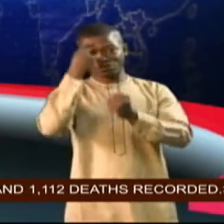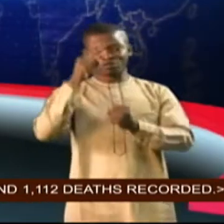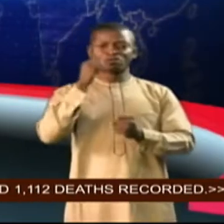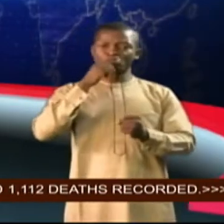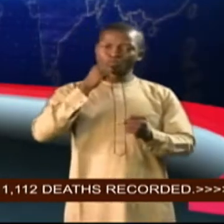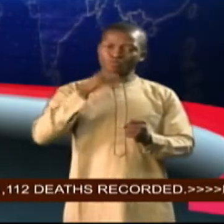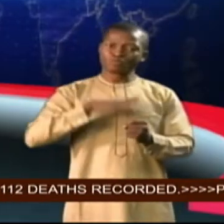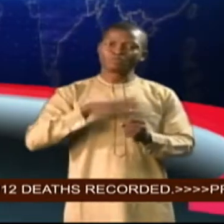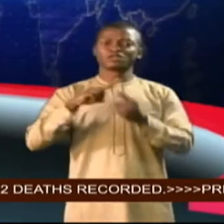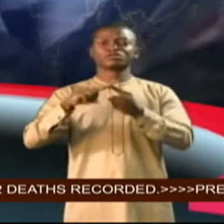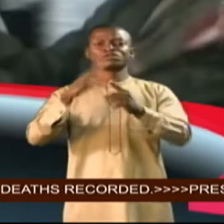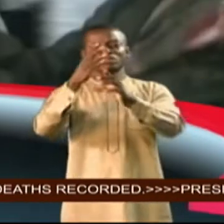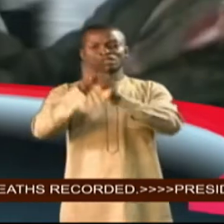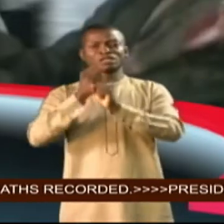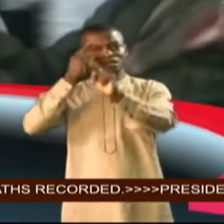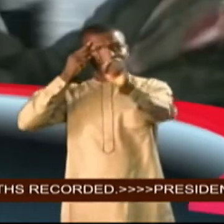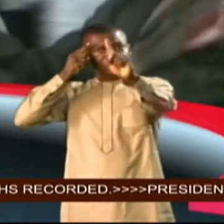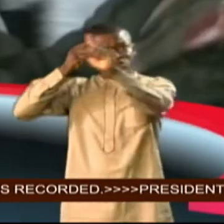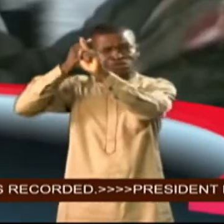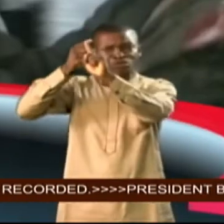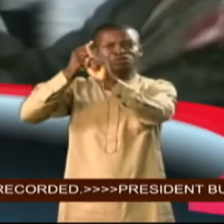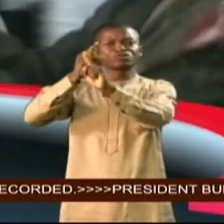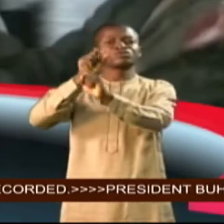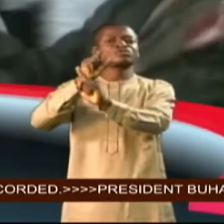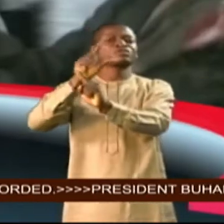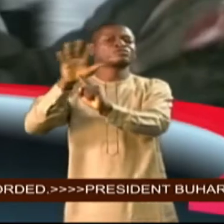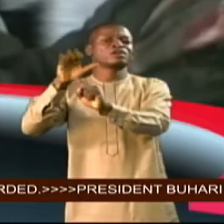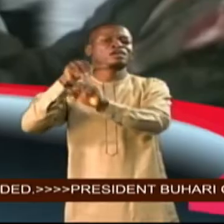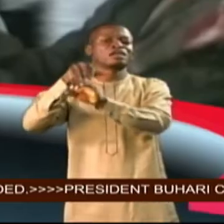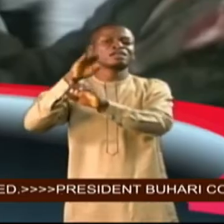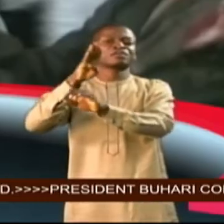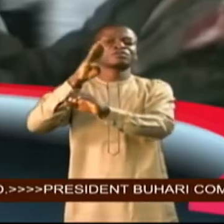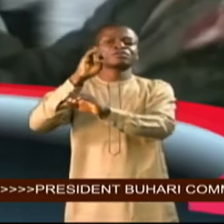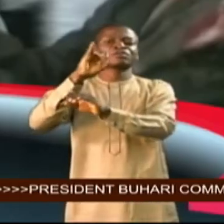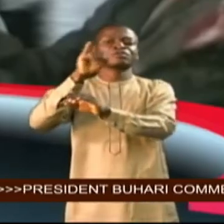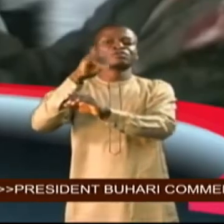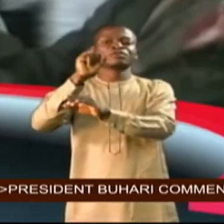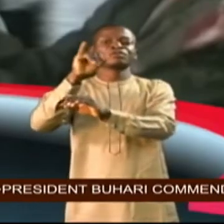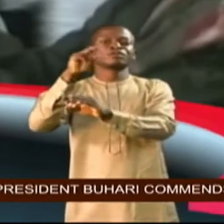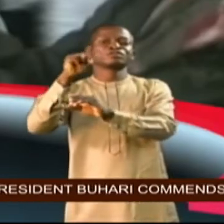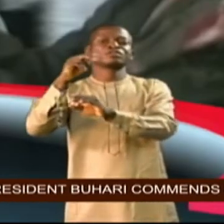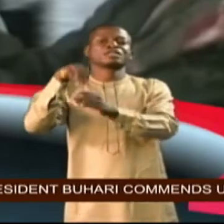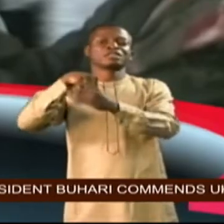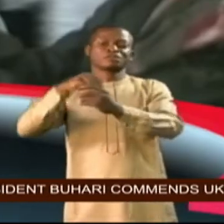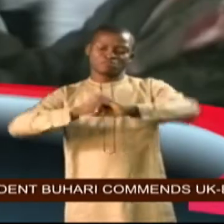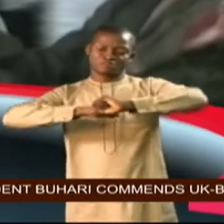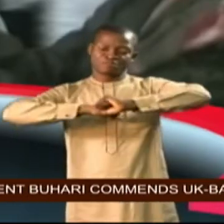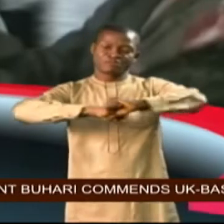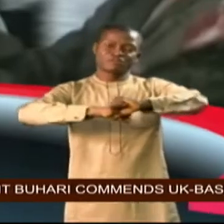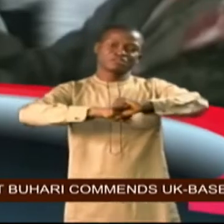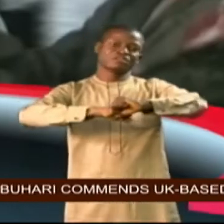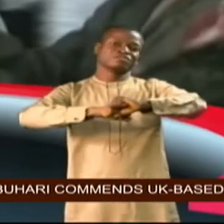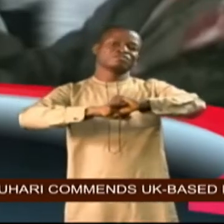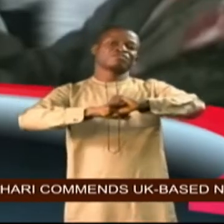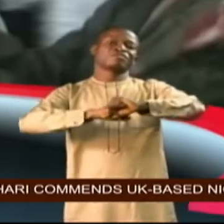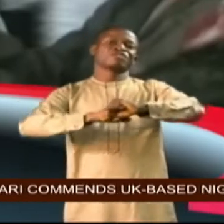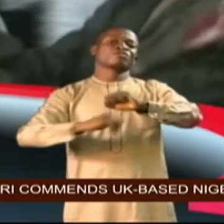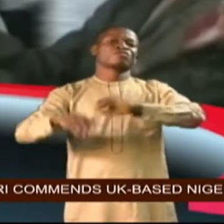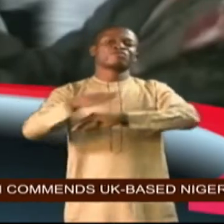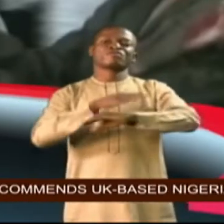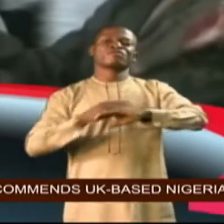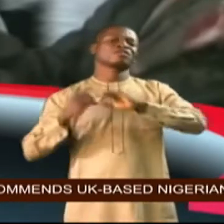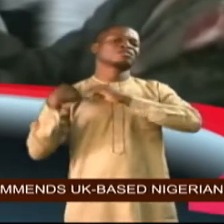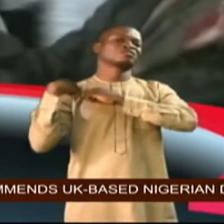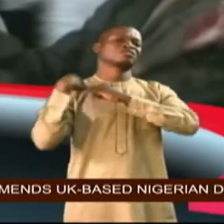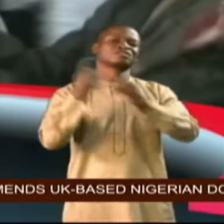is, to actualize the goals set 25 years ago in Beijing towards preventing the gains achieved painstakingly over the decades